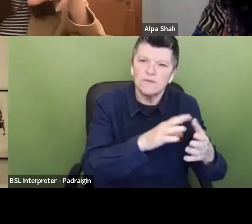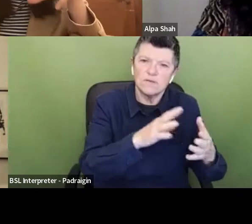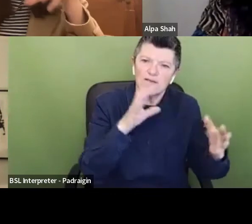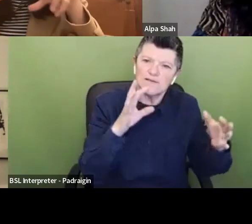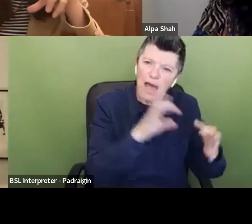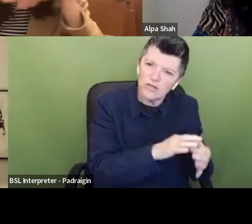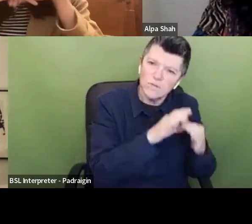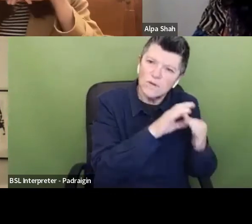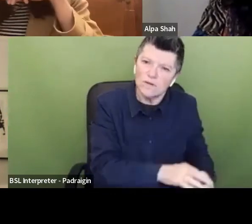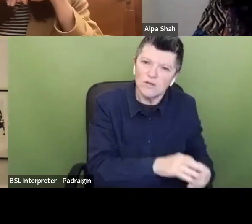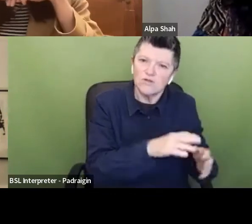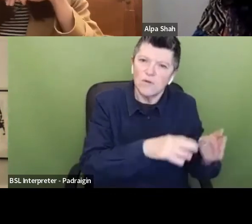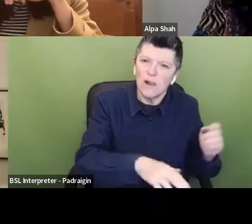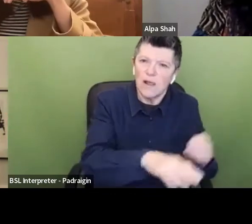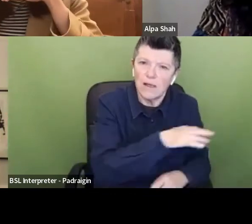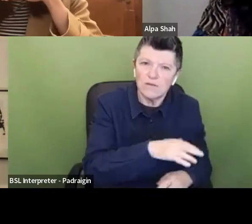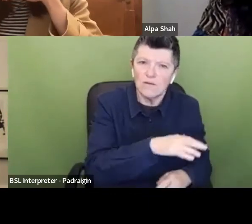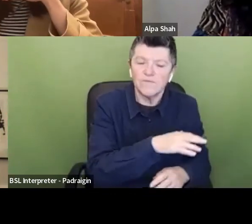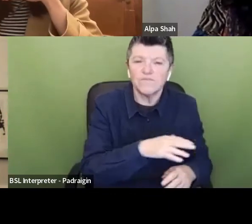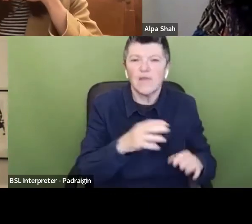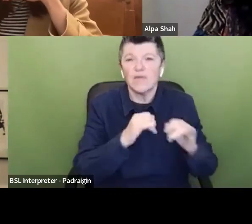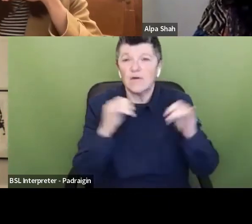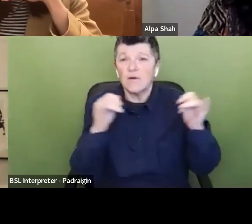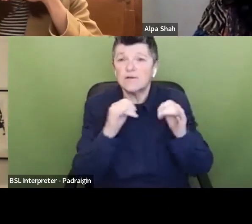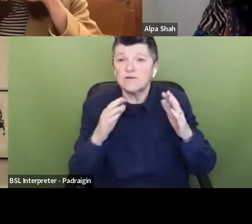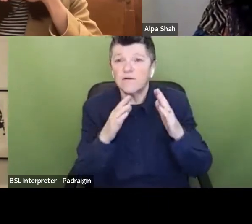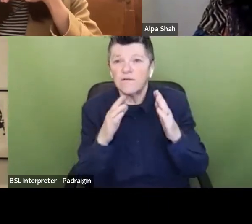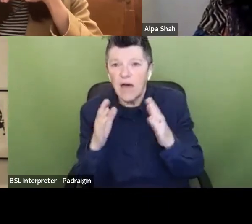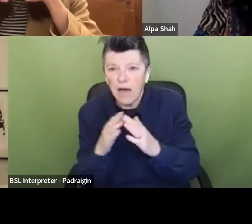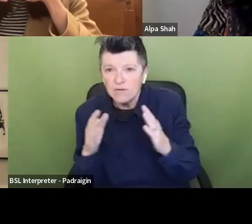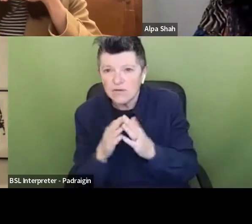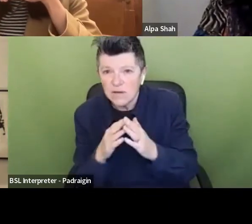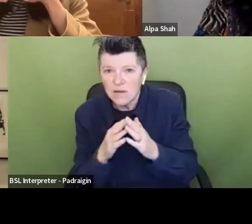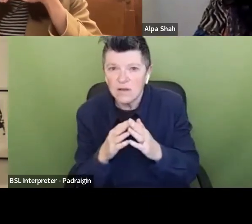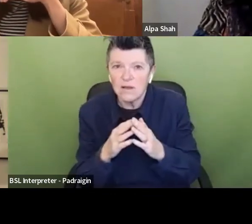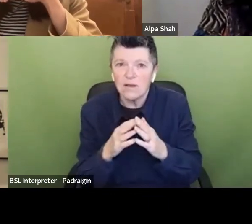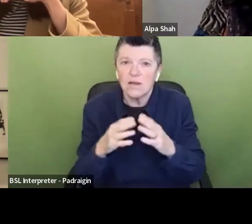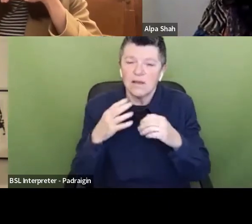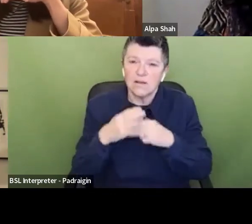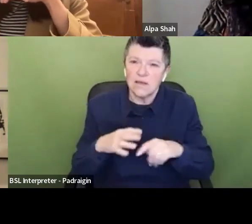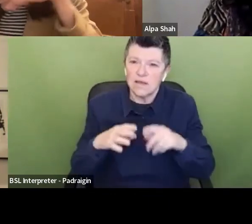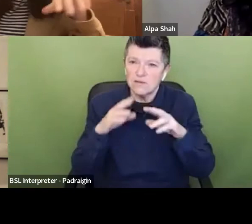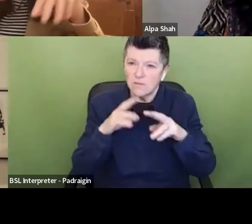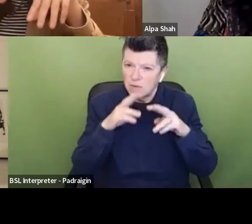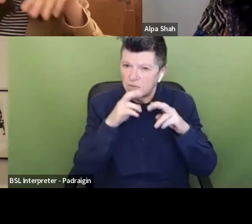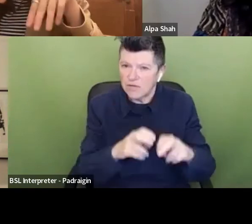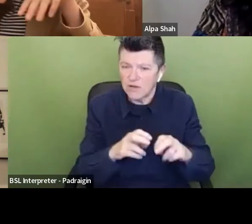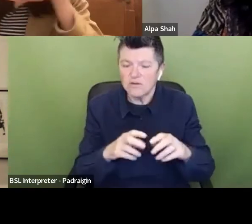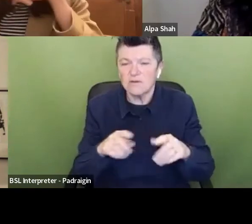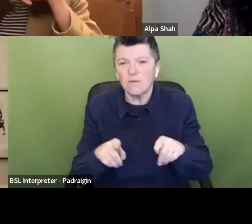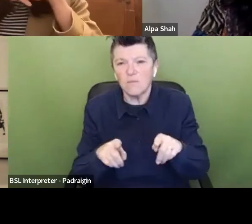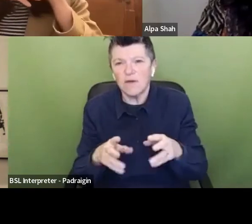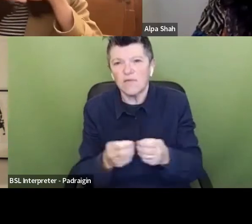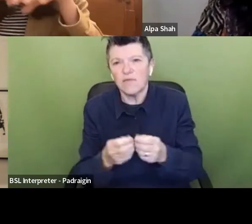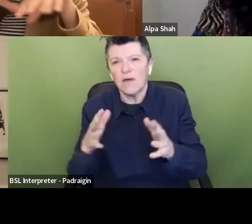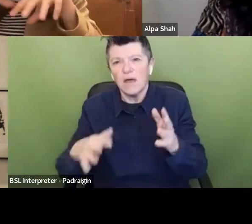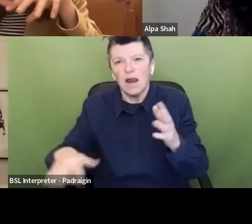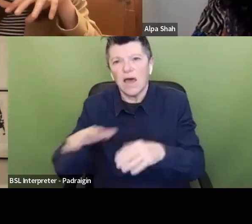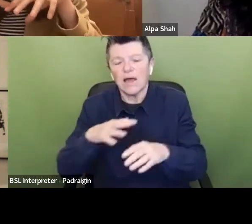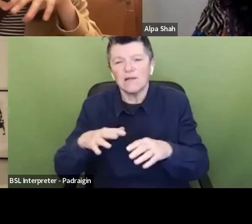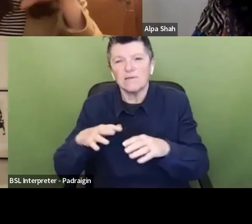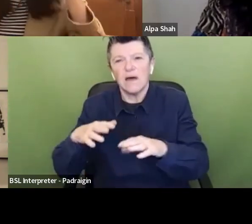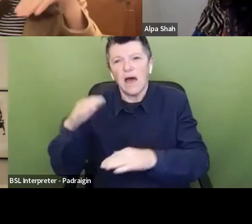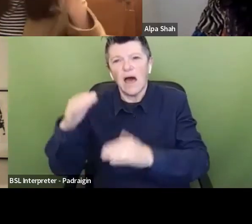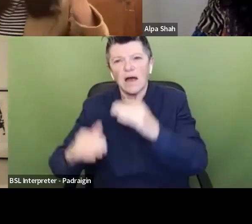So the crisis of housing needs to be studied alongside the unequal distribution of land, especially in a city like London, where very